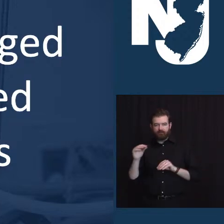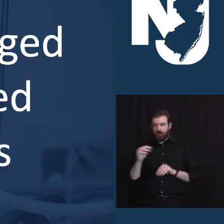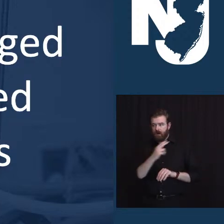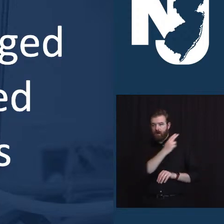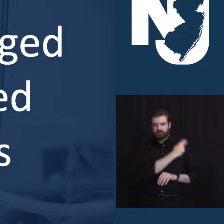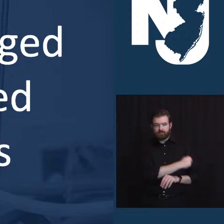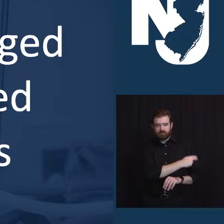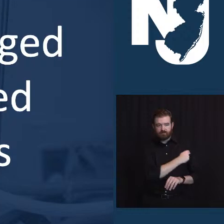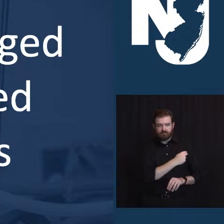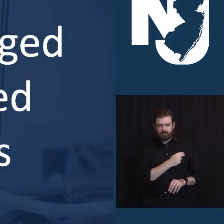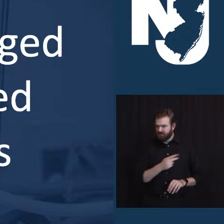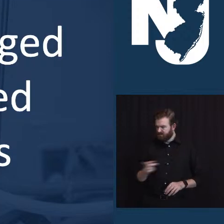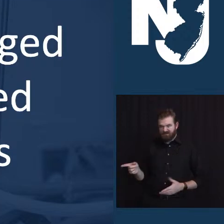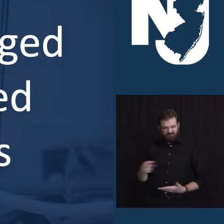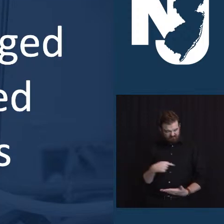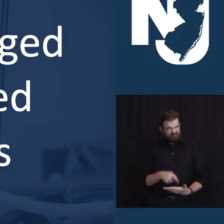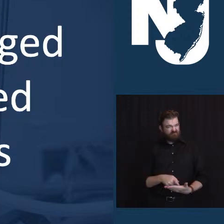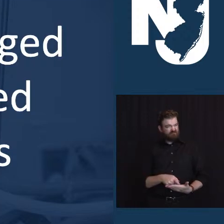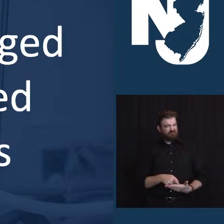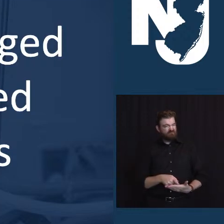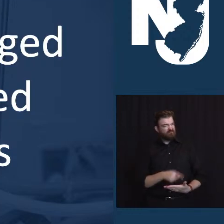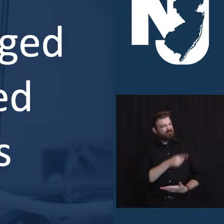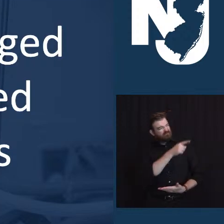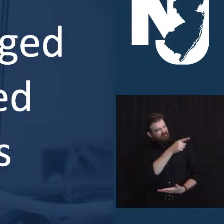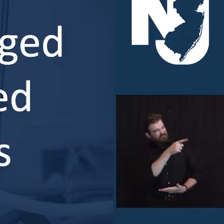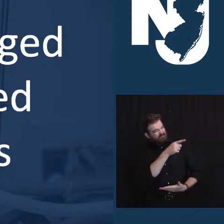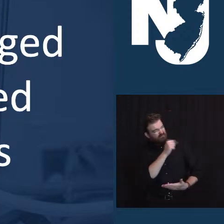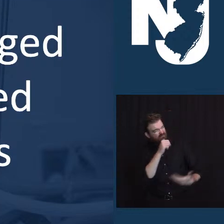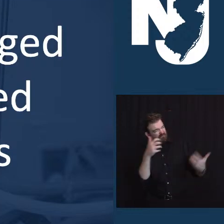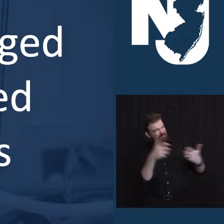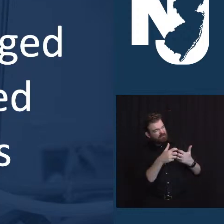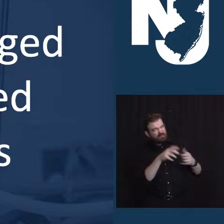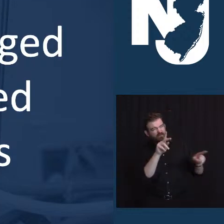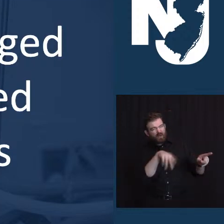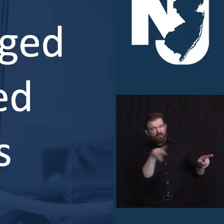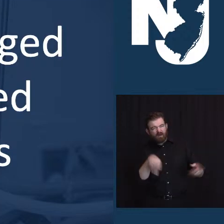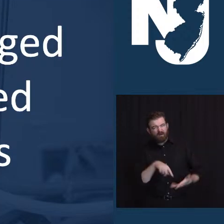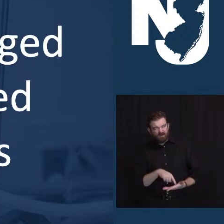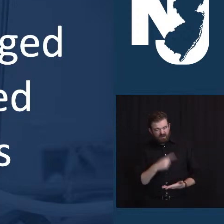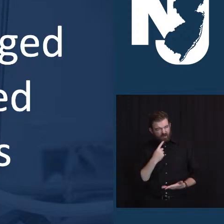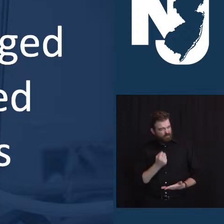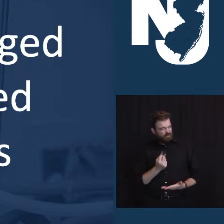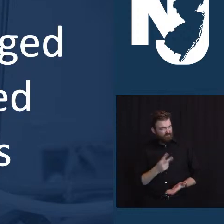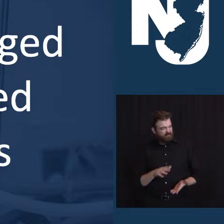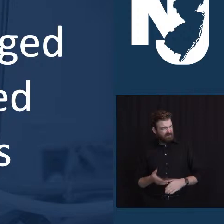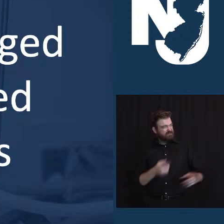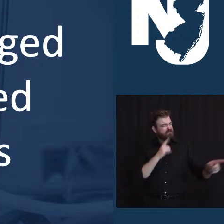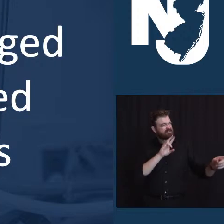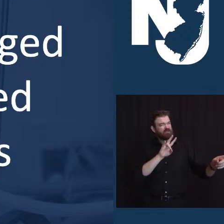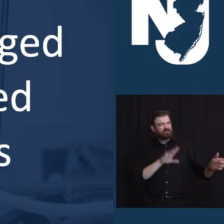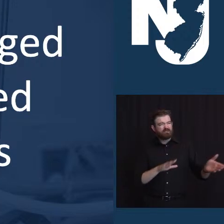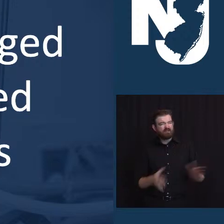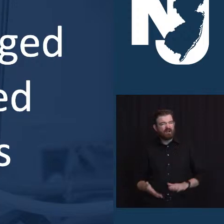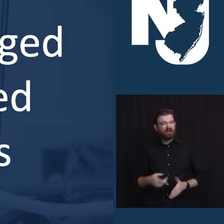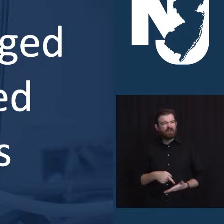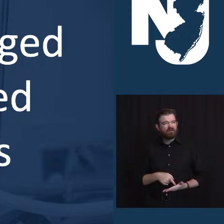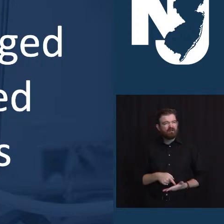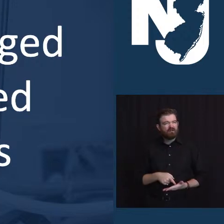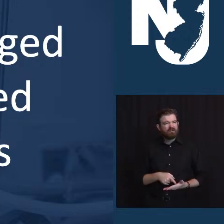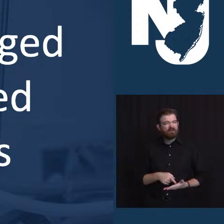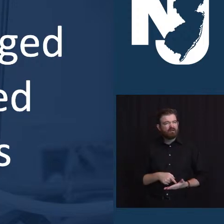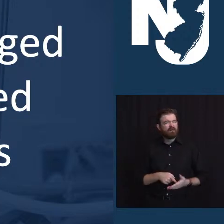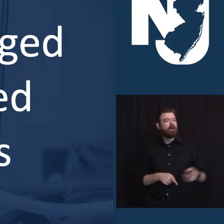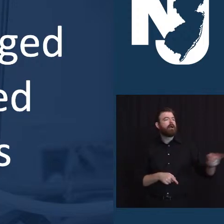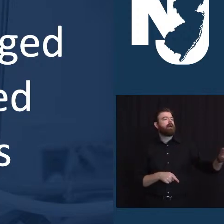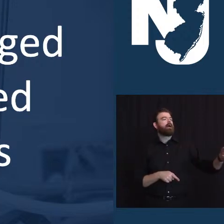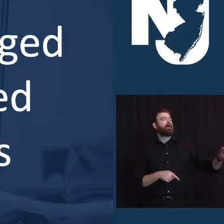I've got 67 walked in, and I'm showing 12 hospital deaths. So we got to correct that slide. And again, those